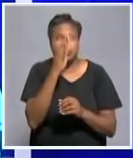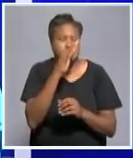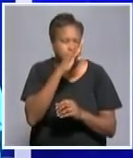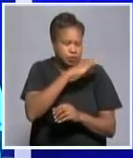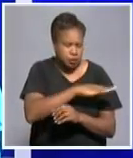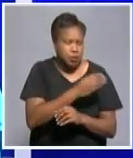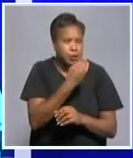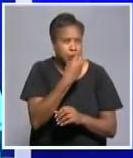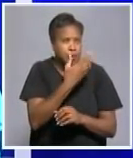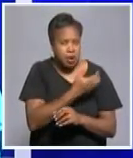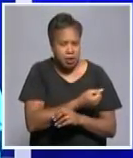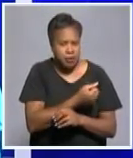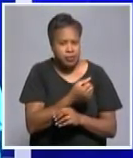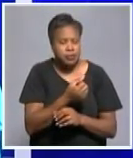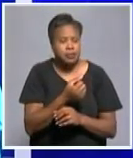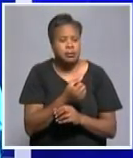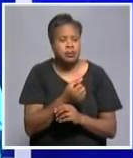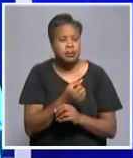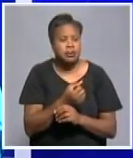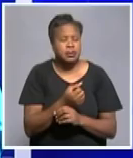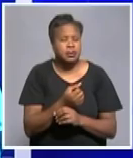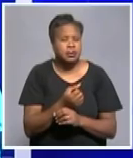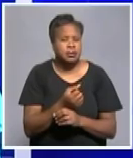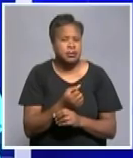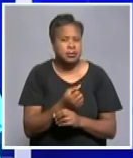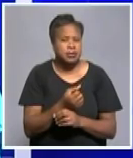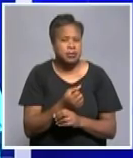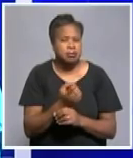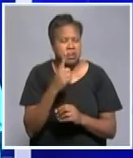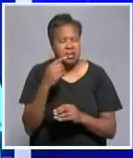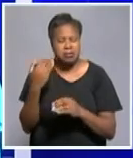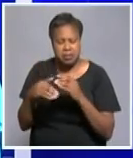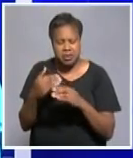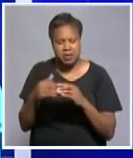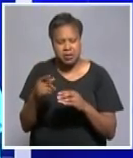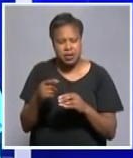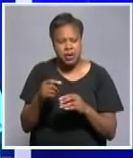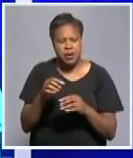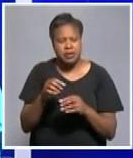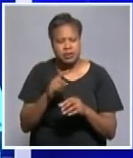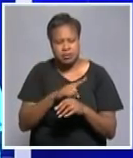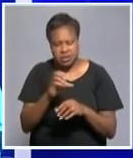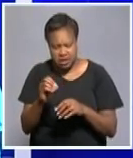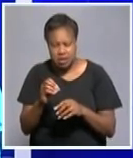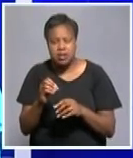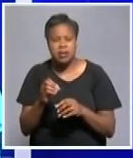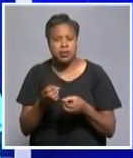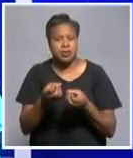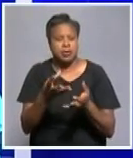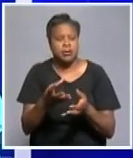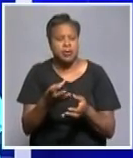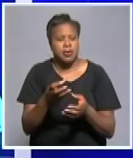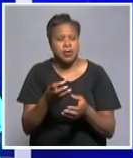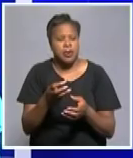dinner, of course, another meal will be served. But in between, 10 o'clock you'll provide